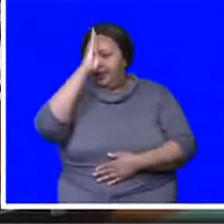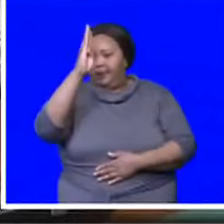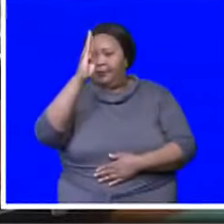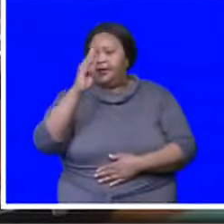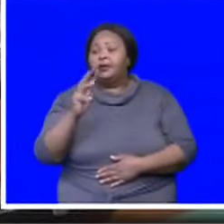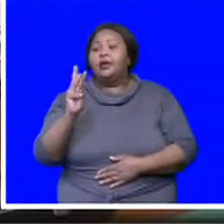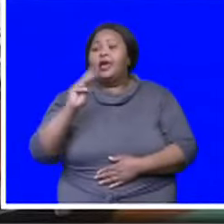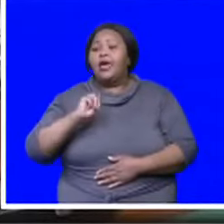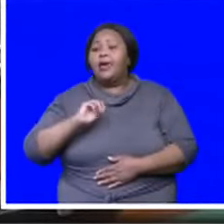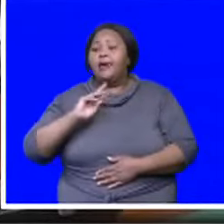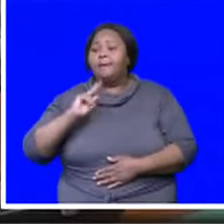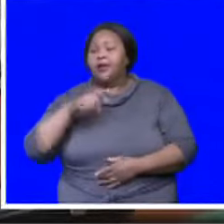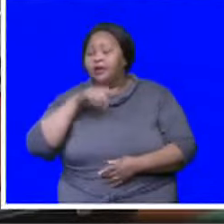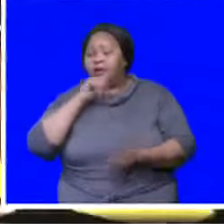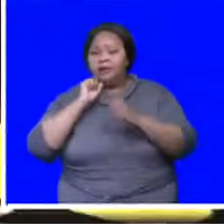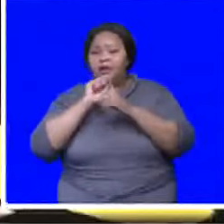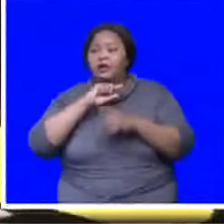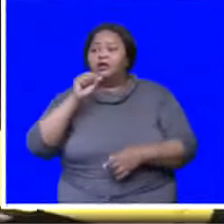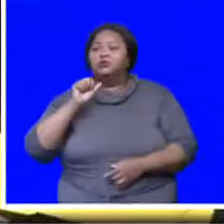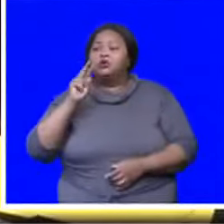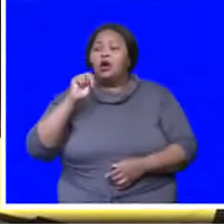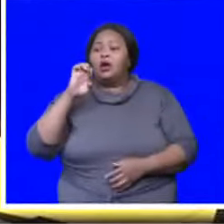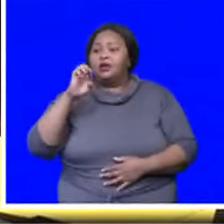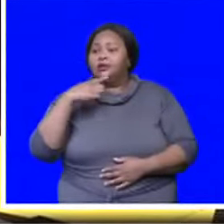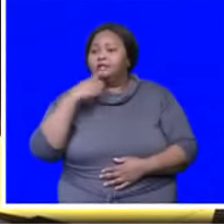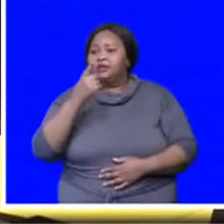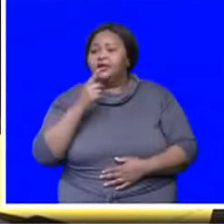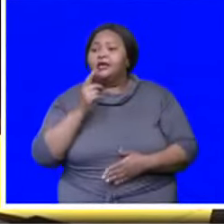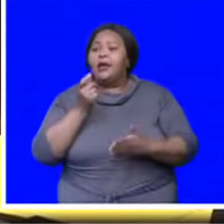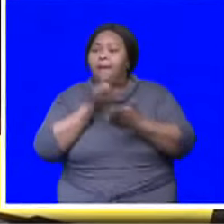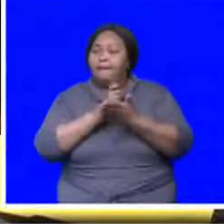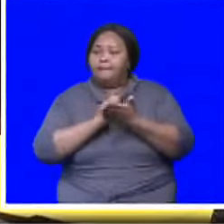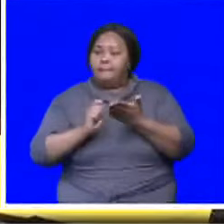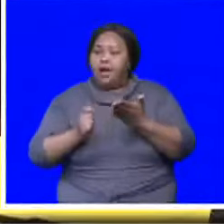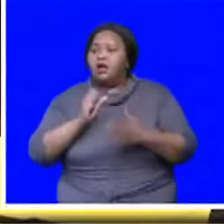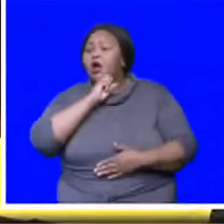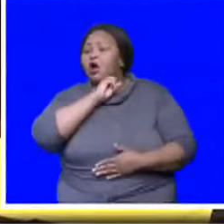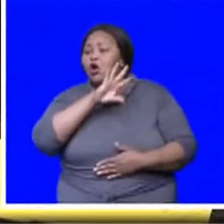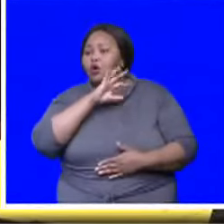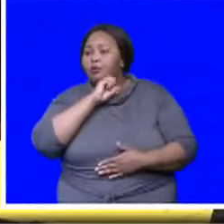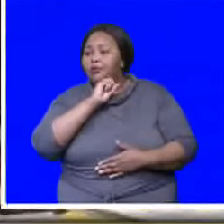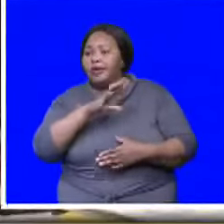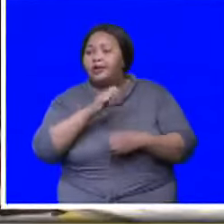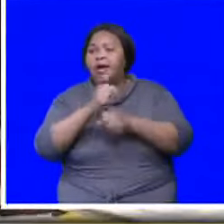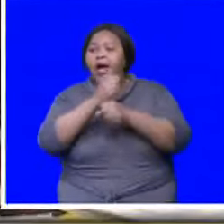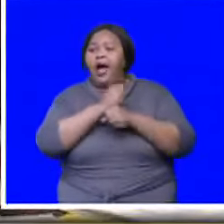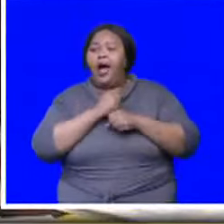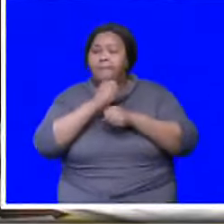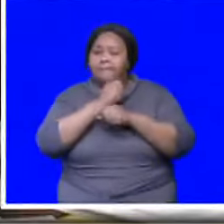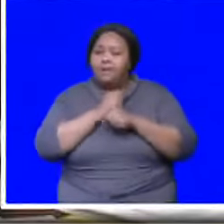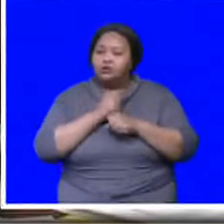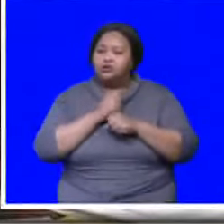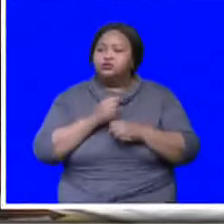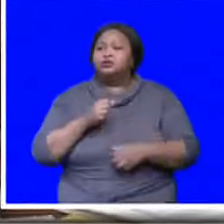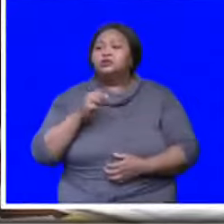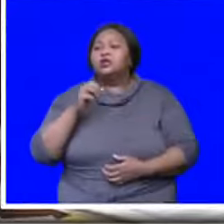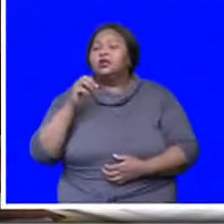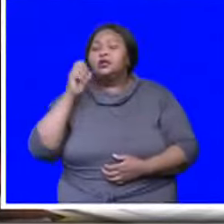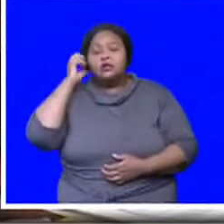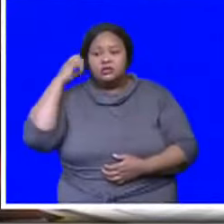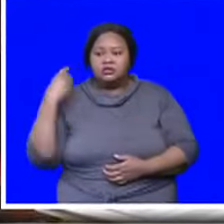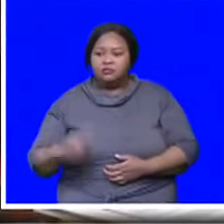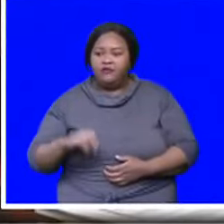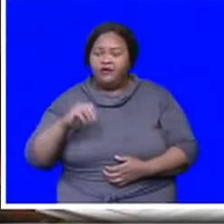proper procedures by writing a motion which seeks to drop charges preferred against Siphofaneni MP and other MPs.